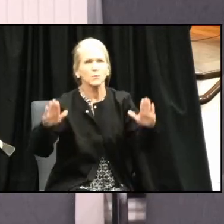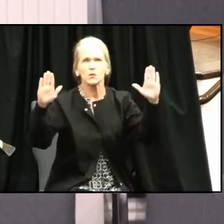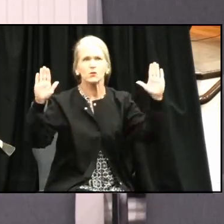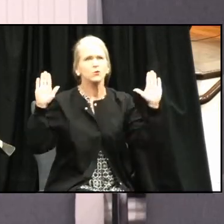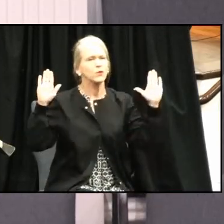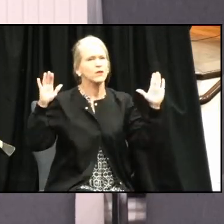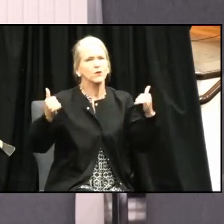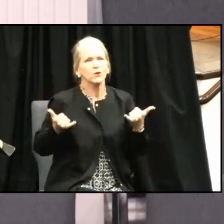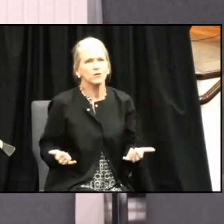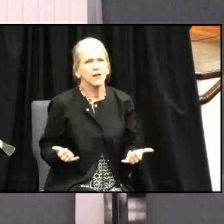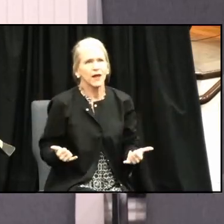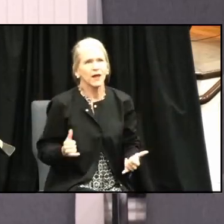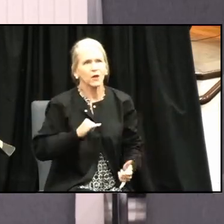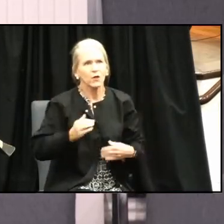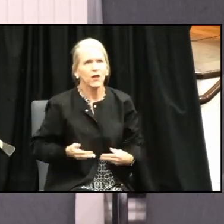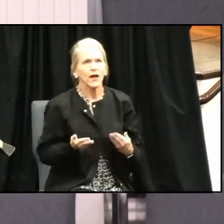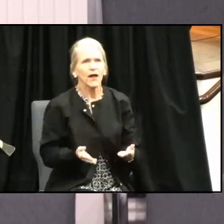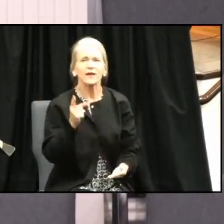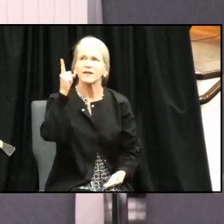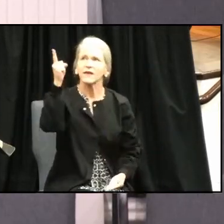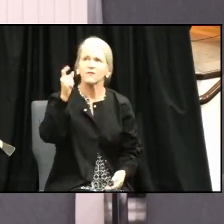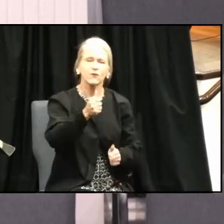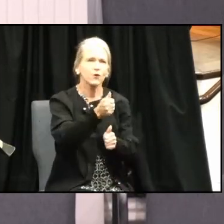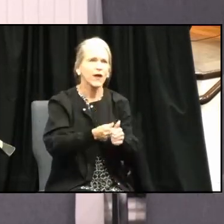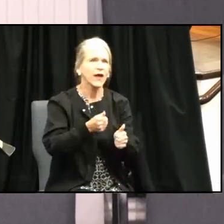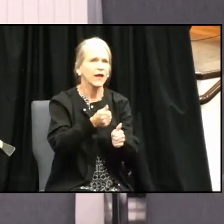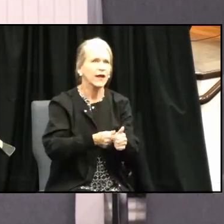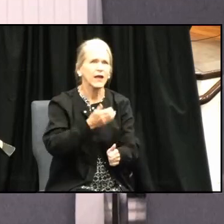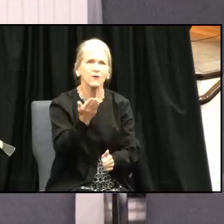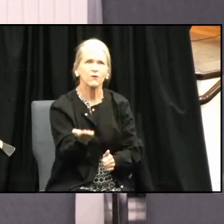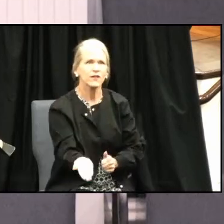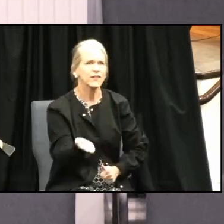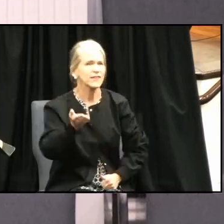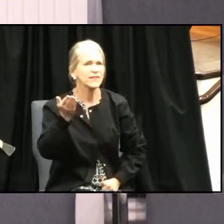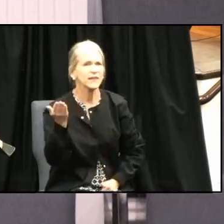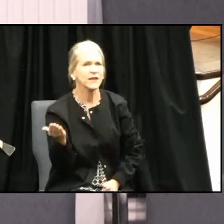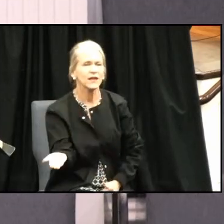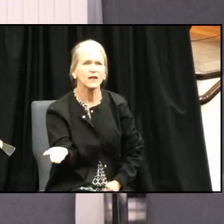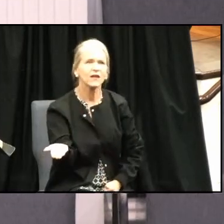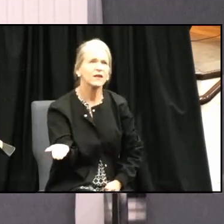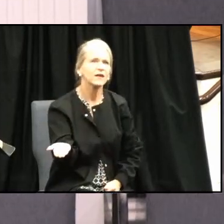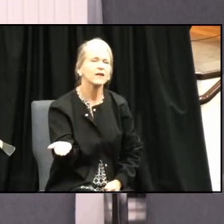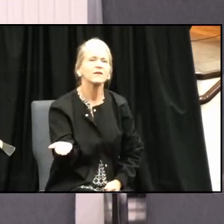down. I'm surrendered now. I give you